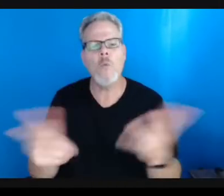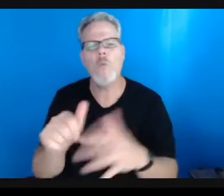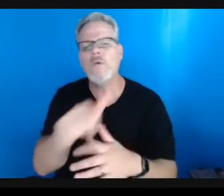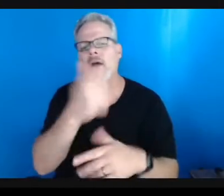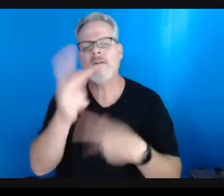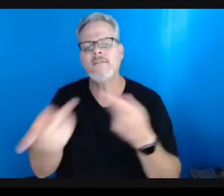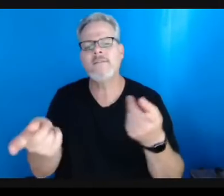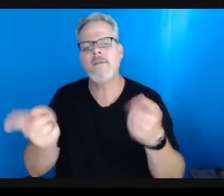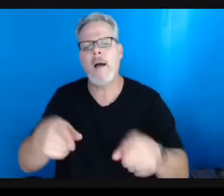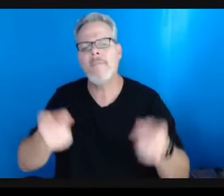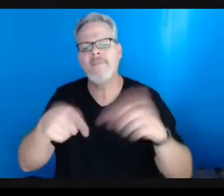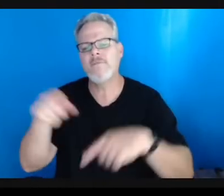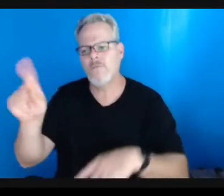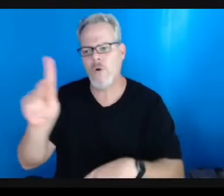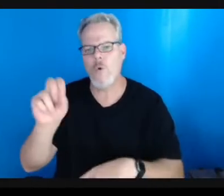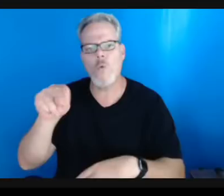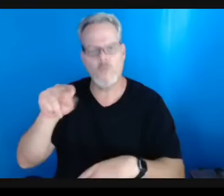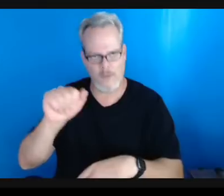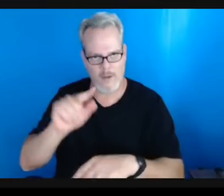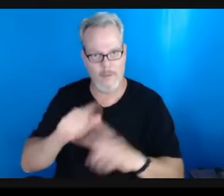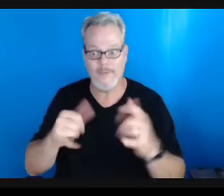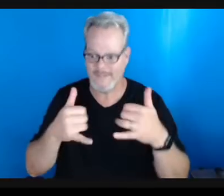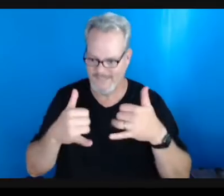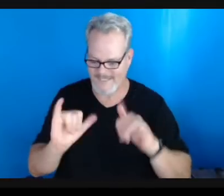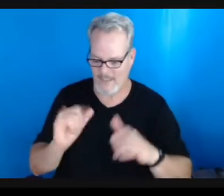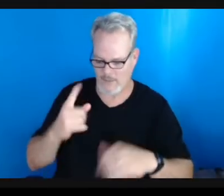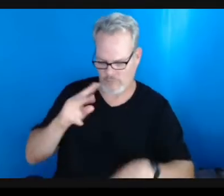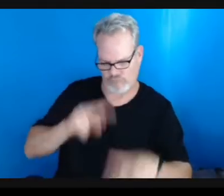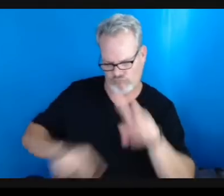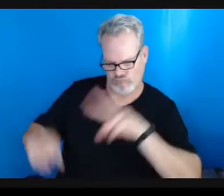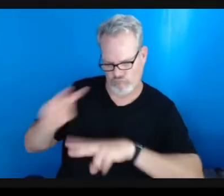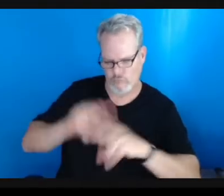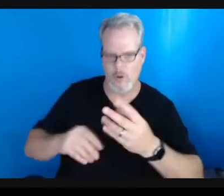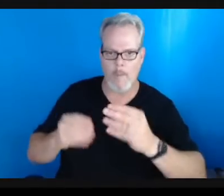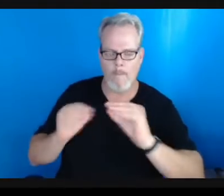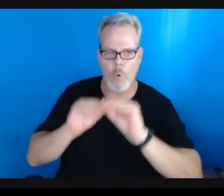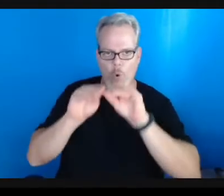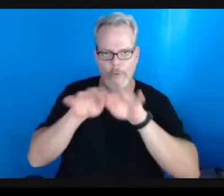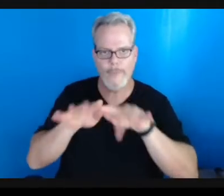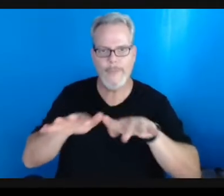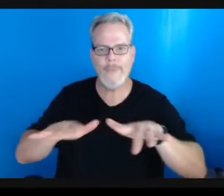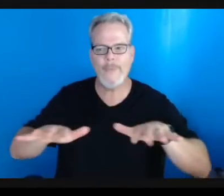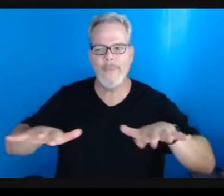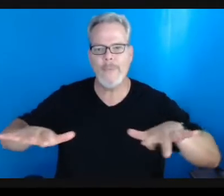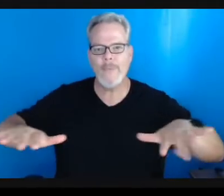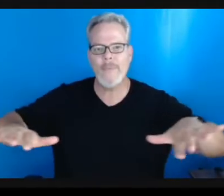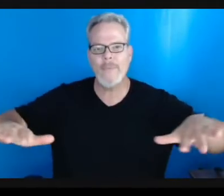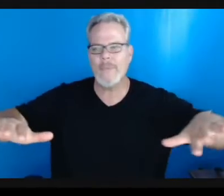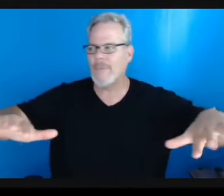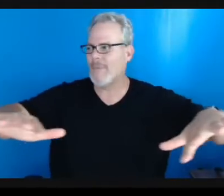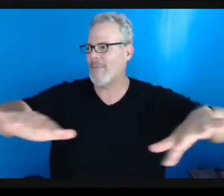is registering these values that are more widespread across an area.